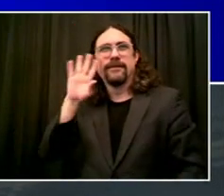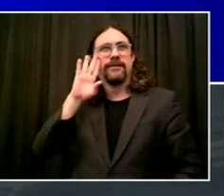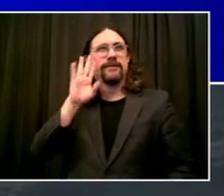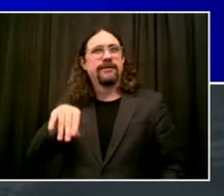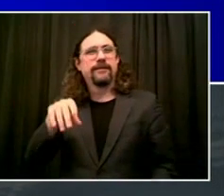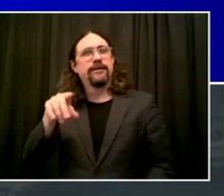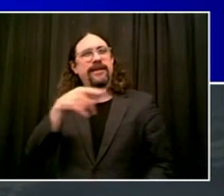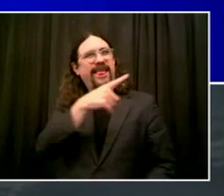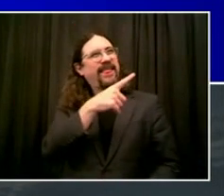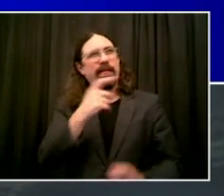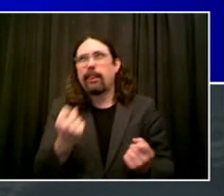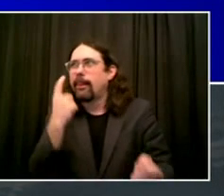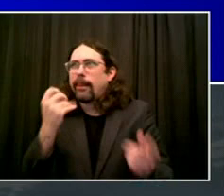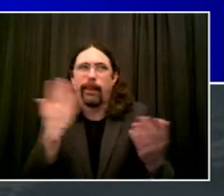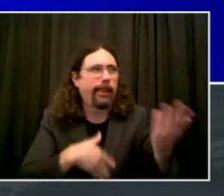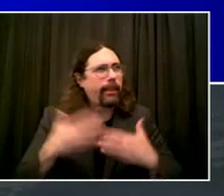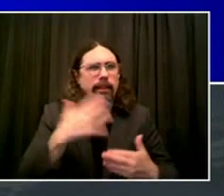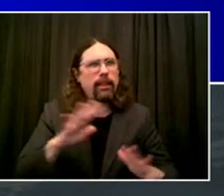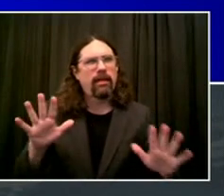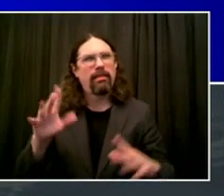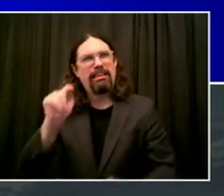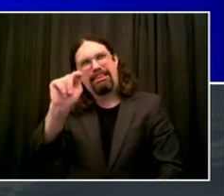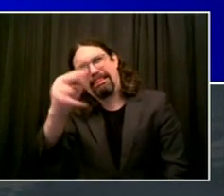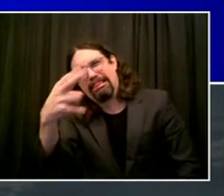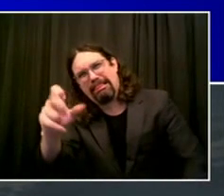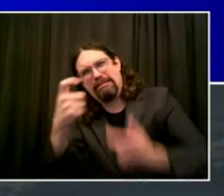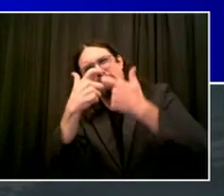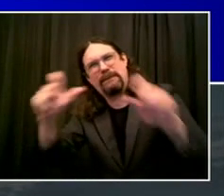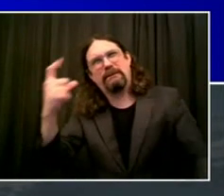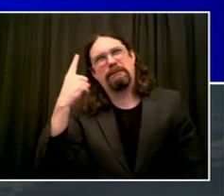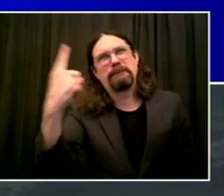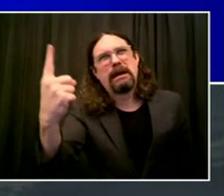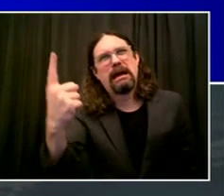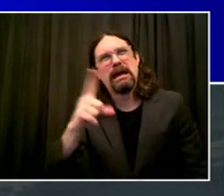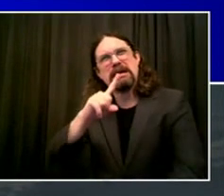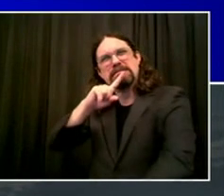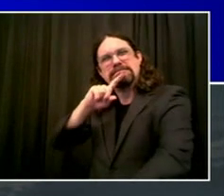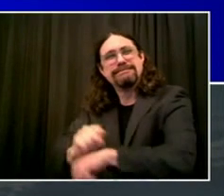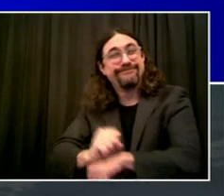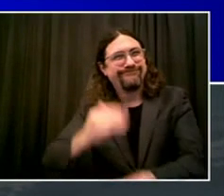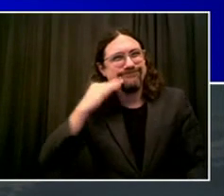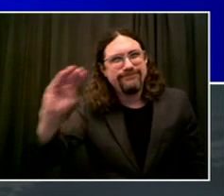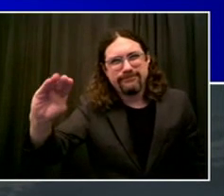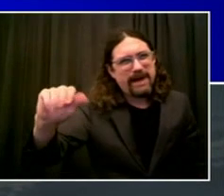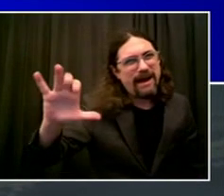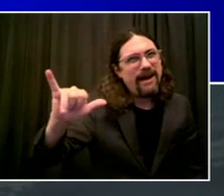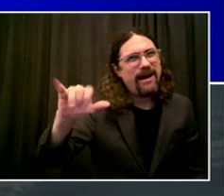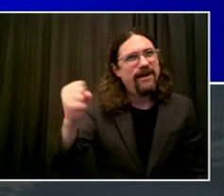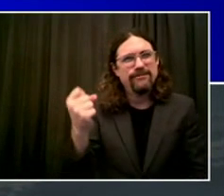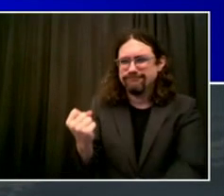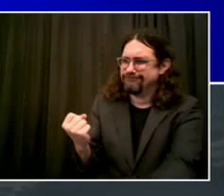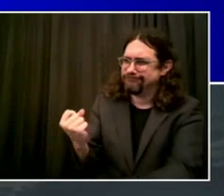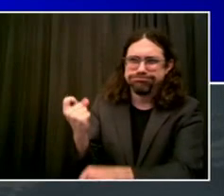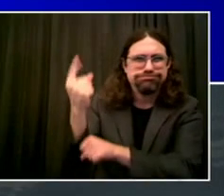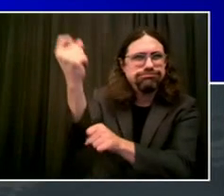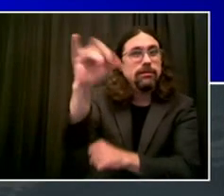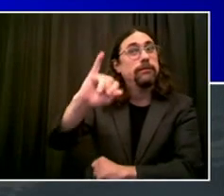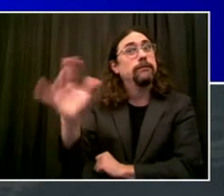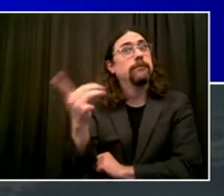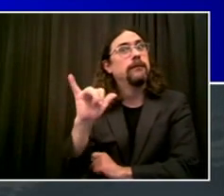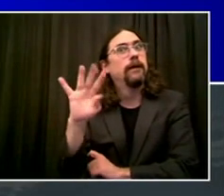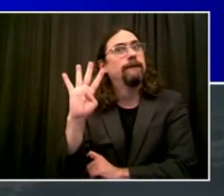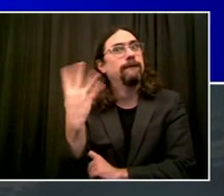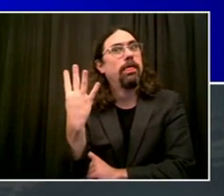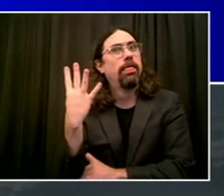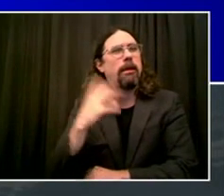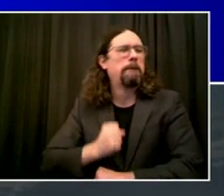year that Macy's gives us. A wonderful thing Macy's does for the people in New York City. Every July 4th, the fireworks